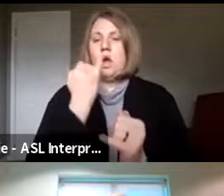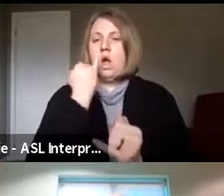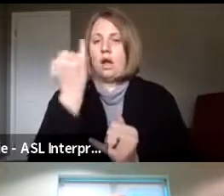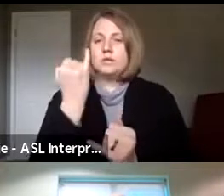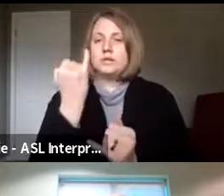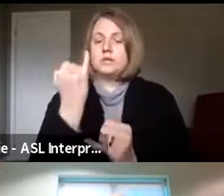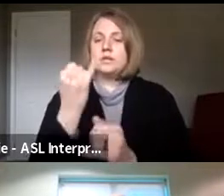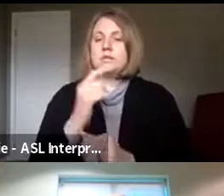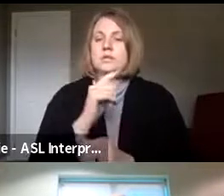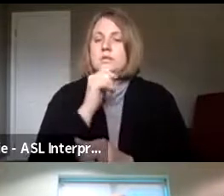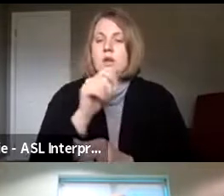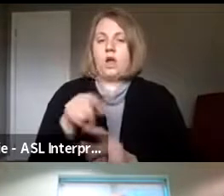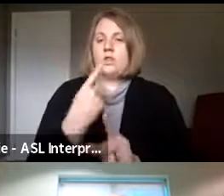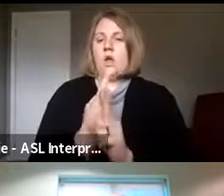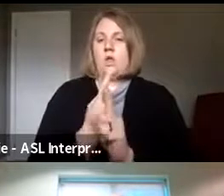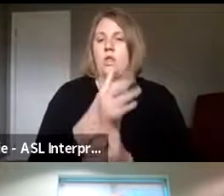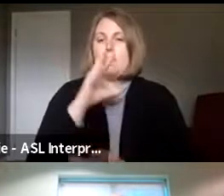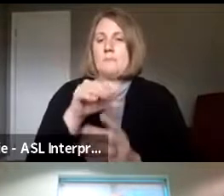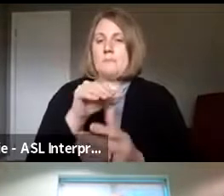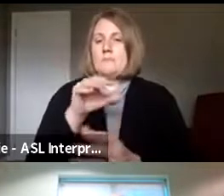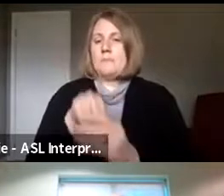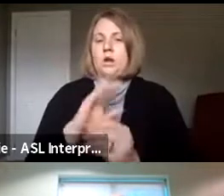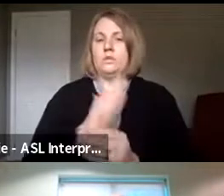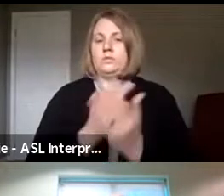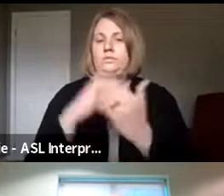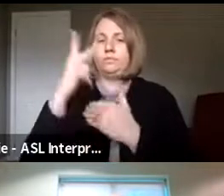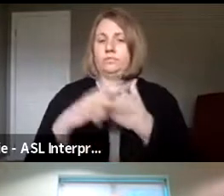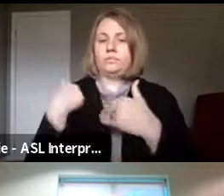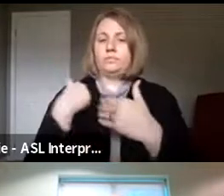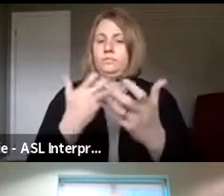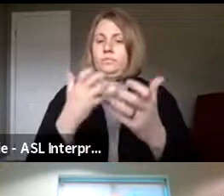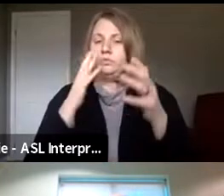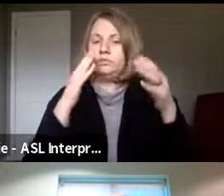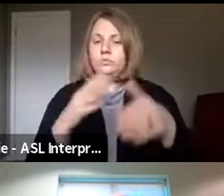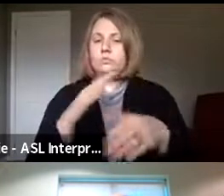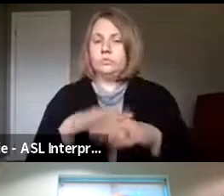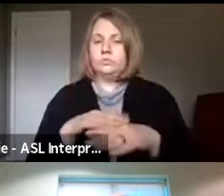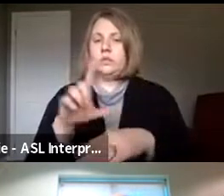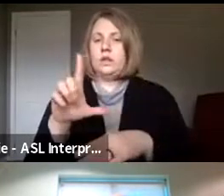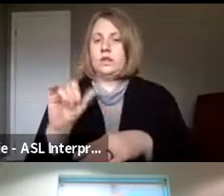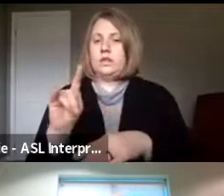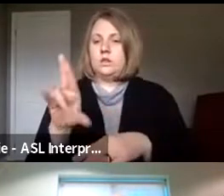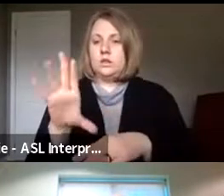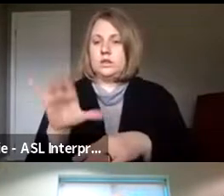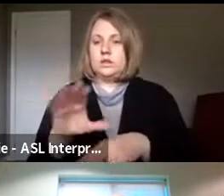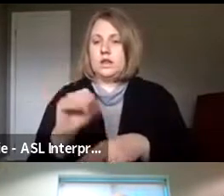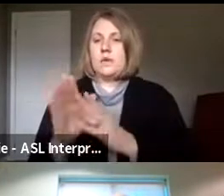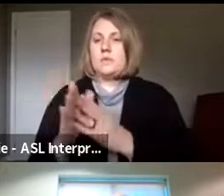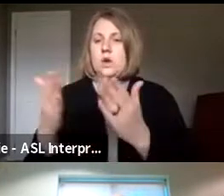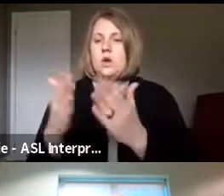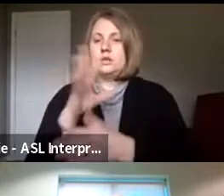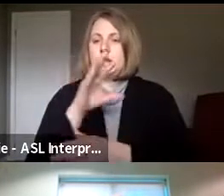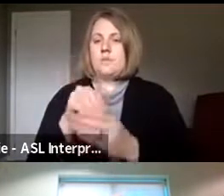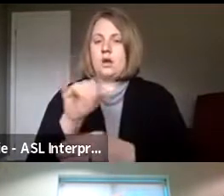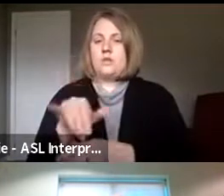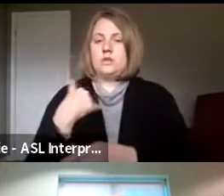ideas are not the only part of our programs. We really like to focus on literacy and books as part of this.